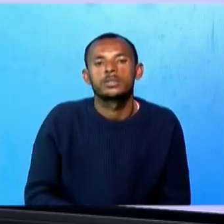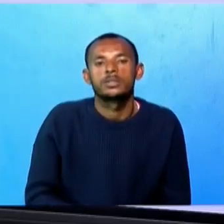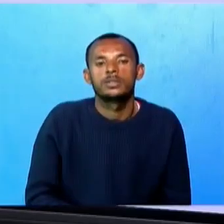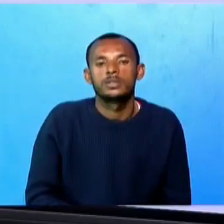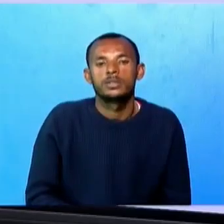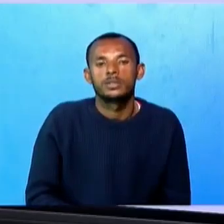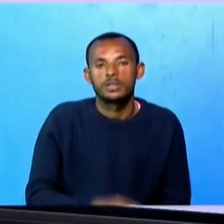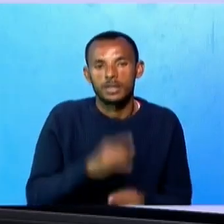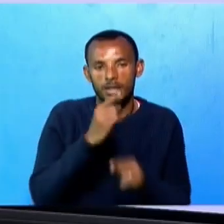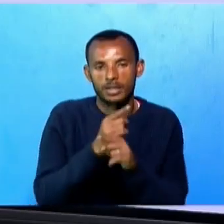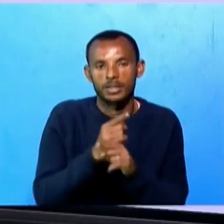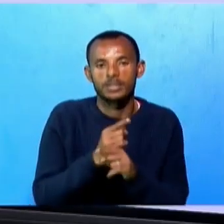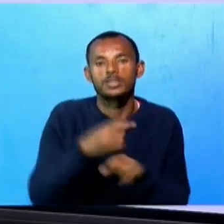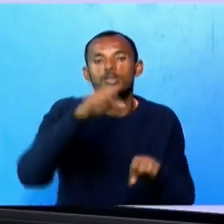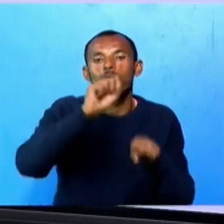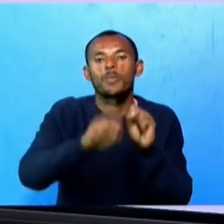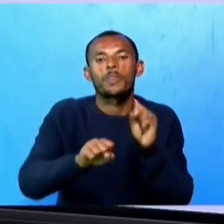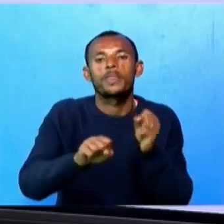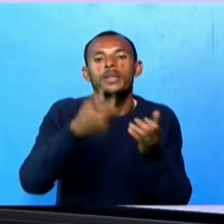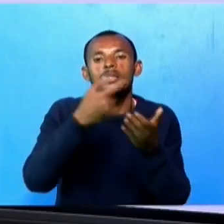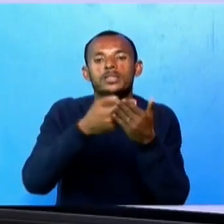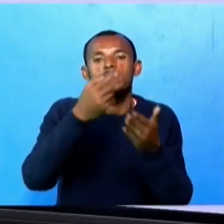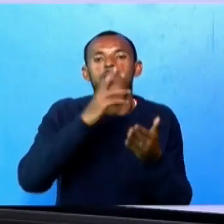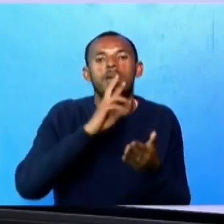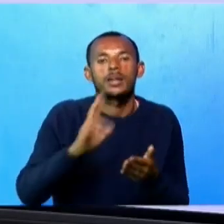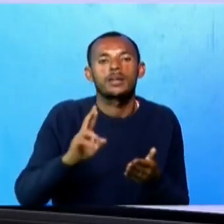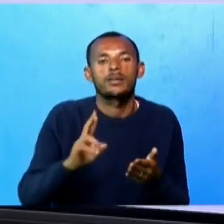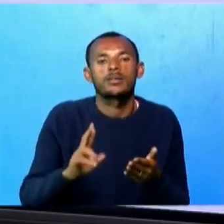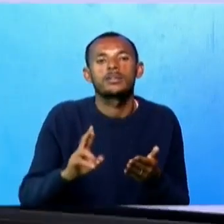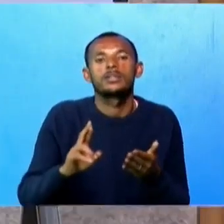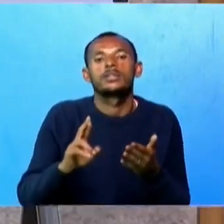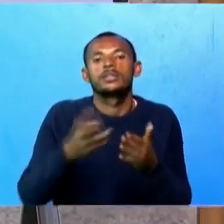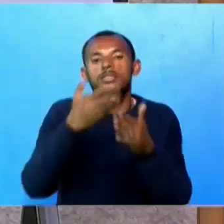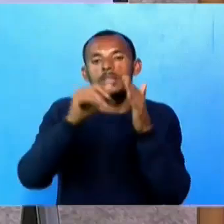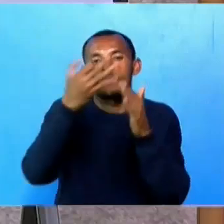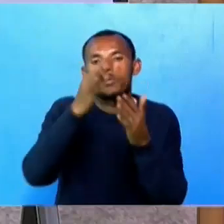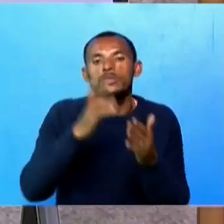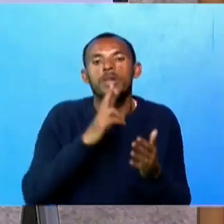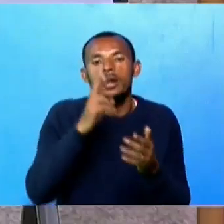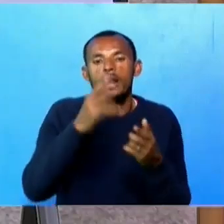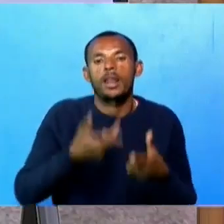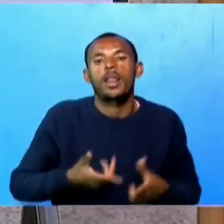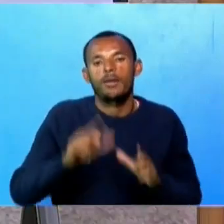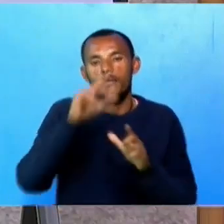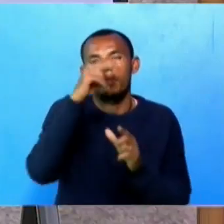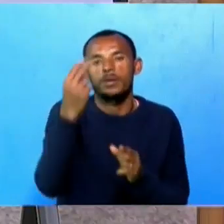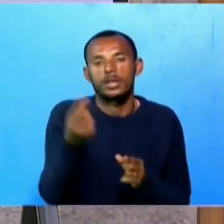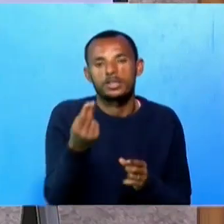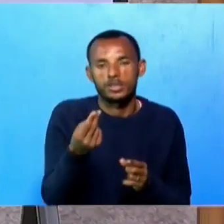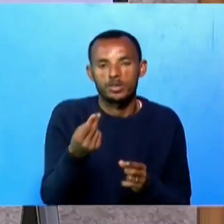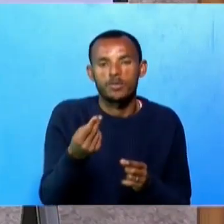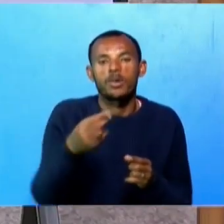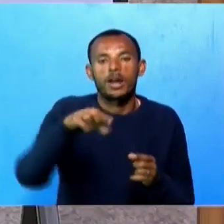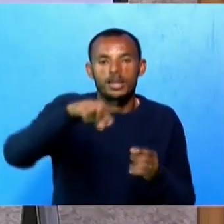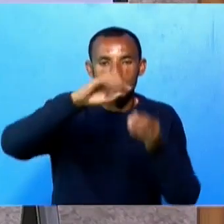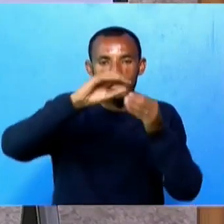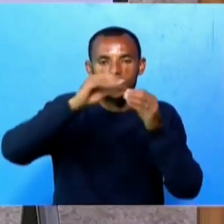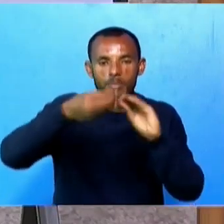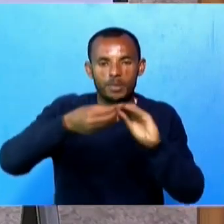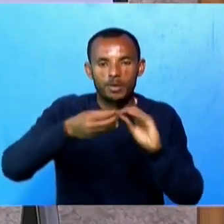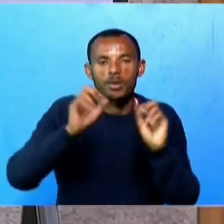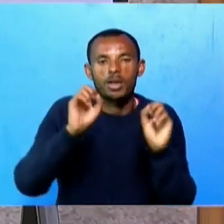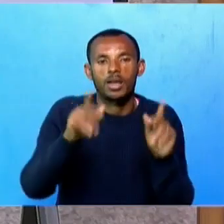right? So these are some of the real-life applications of rational numbers,